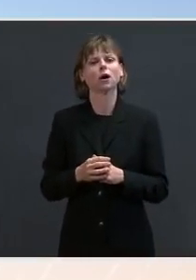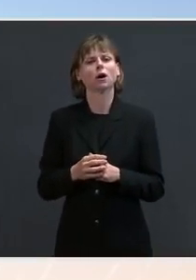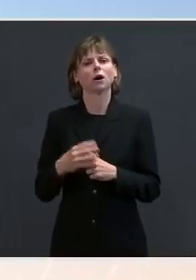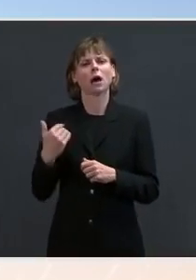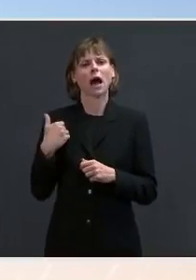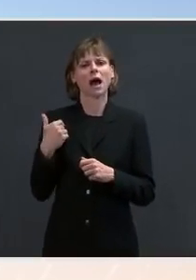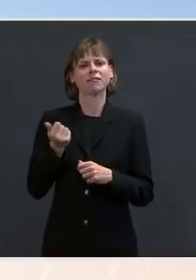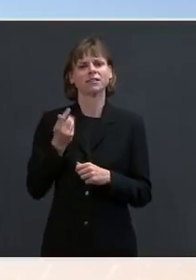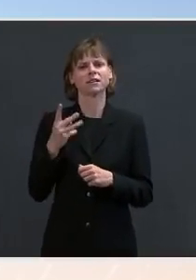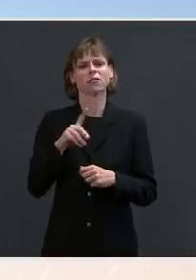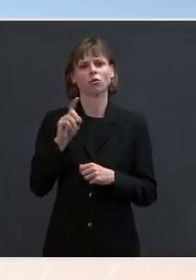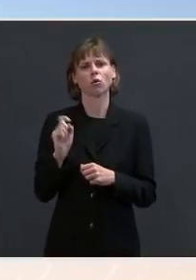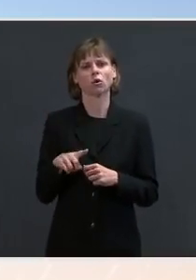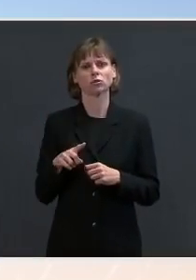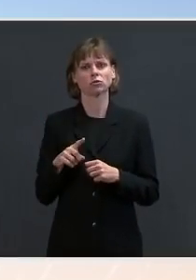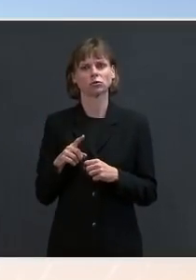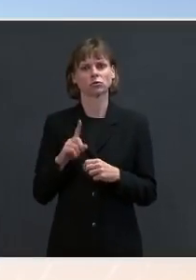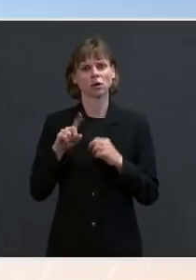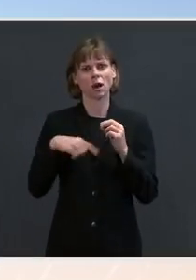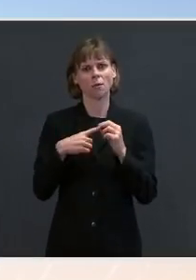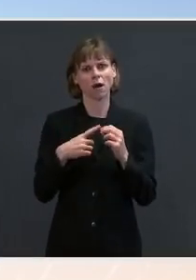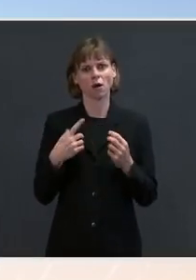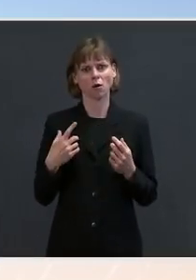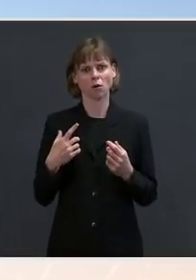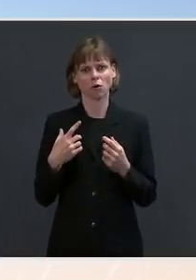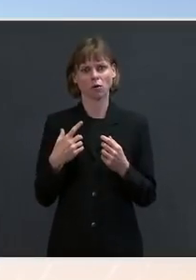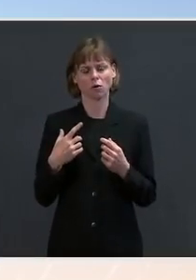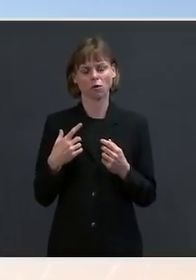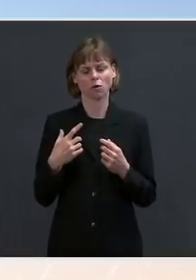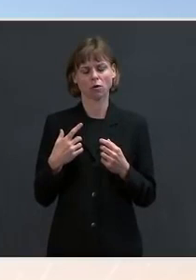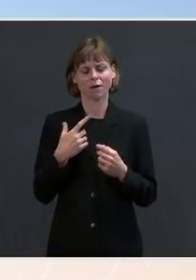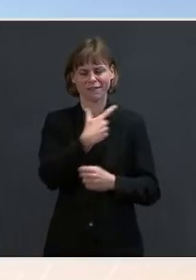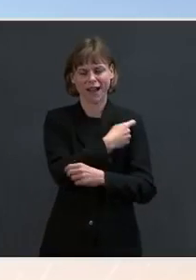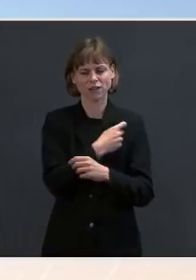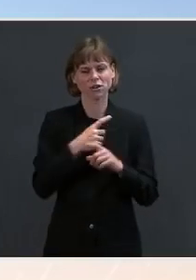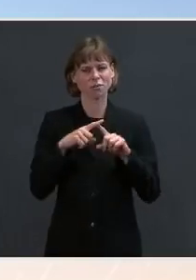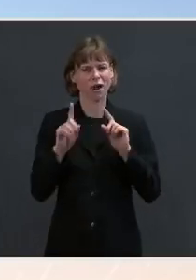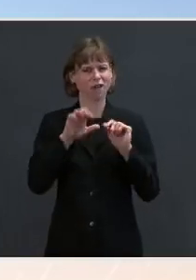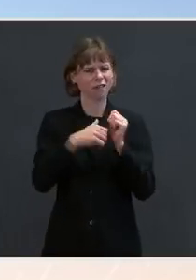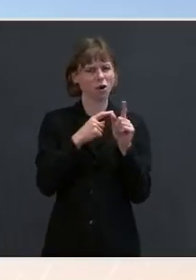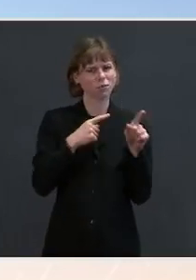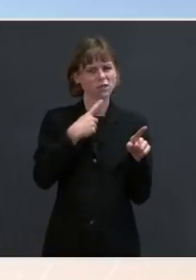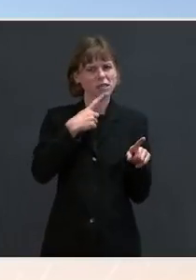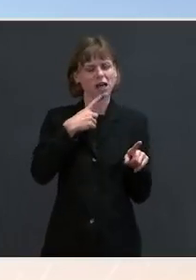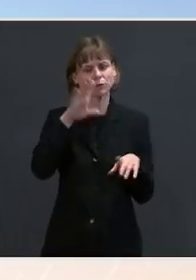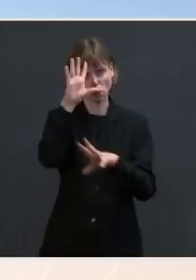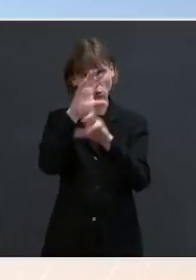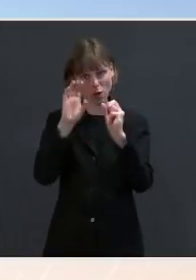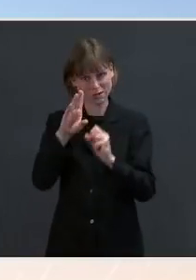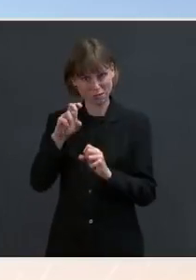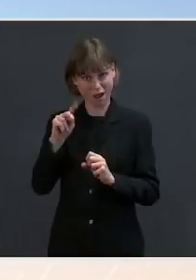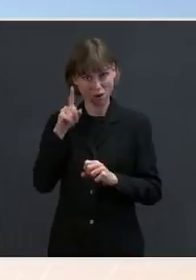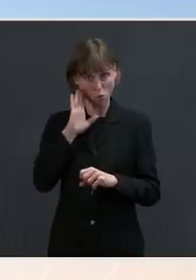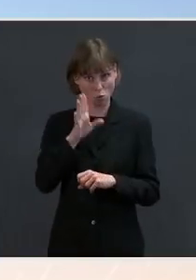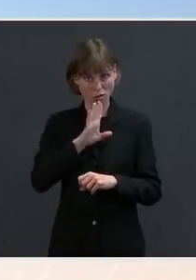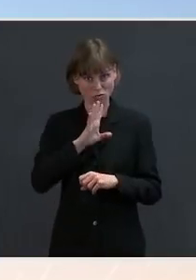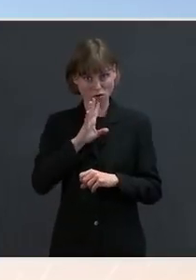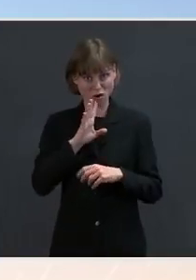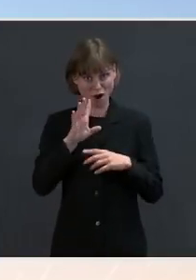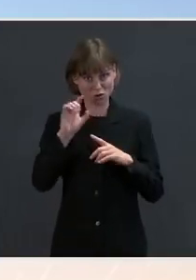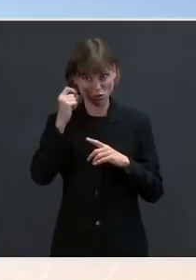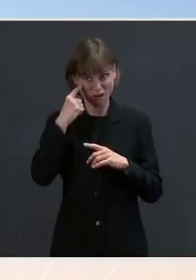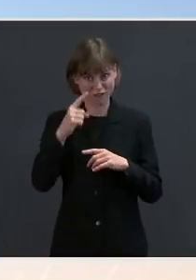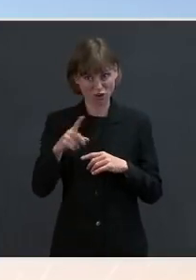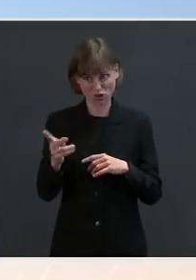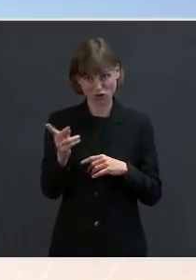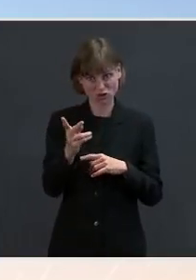questions about teachers getting vaccinated, but to follow up on Peter first, does President Biden plan to speak to the governors